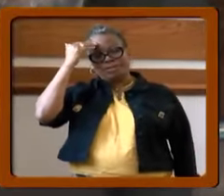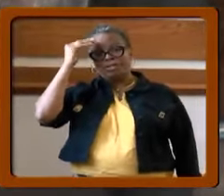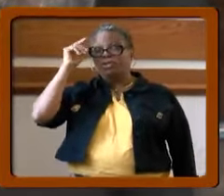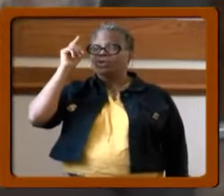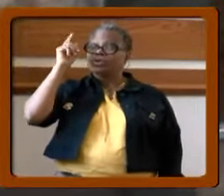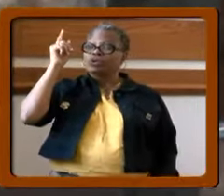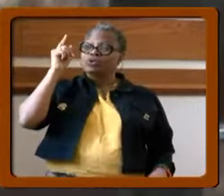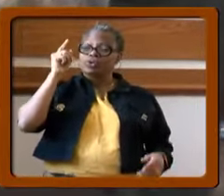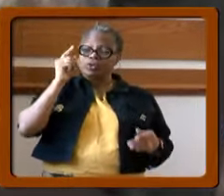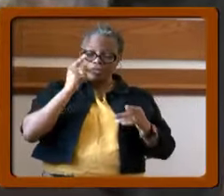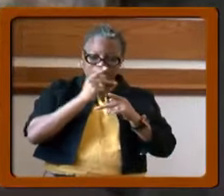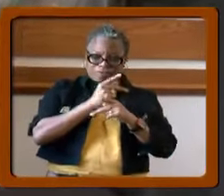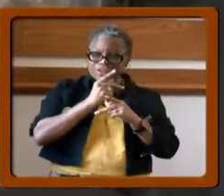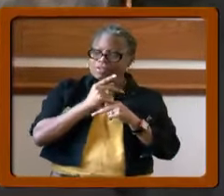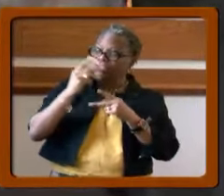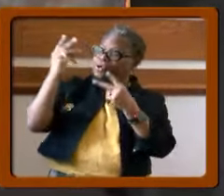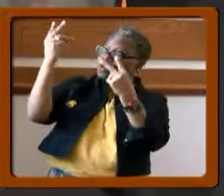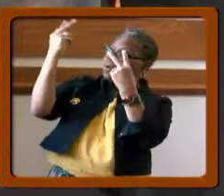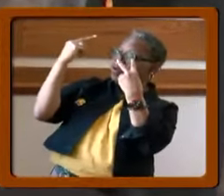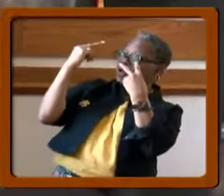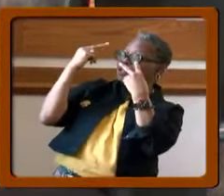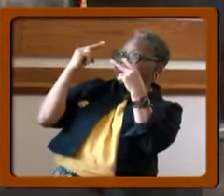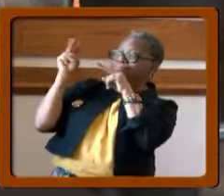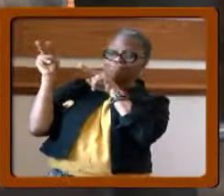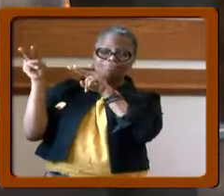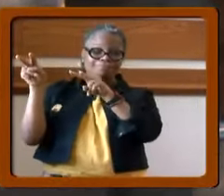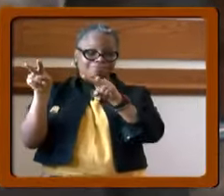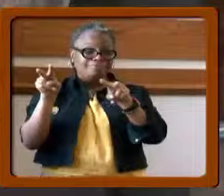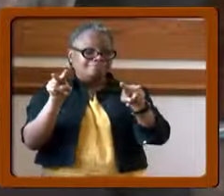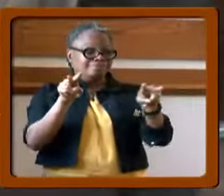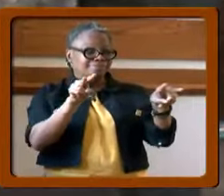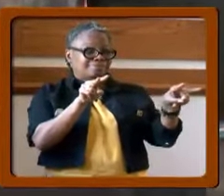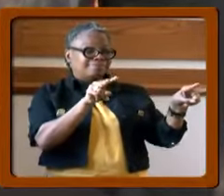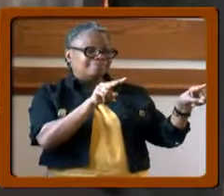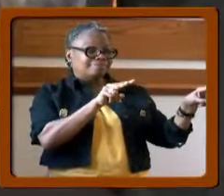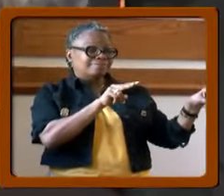out, and you're watching us now.